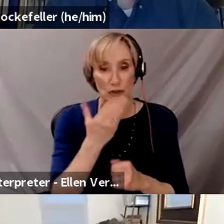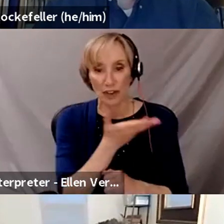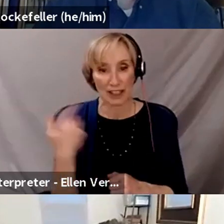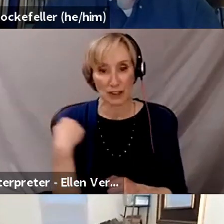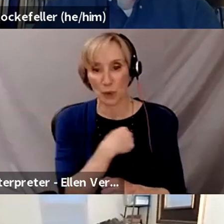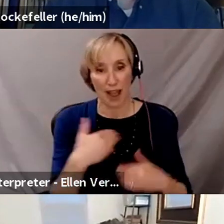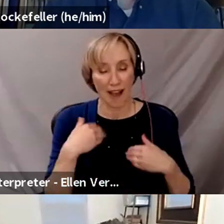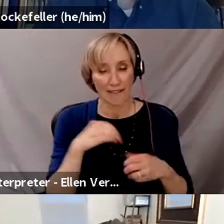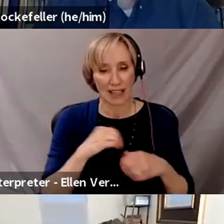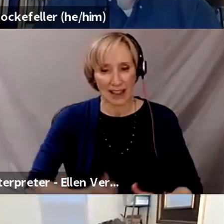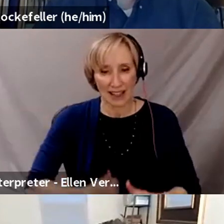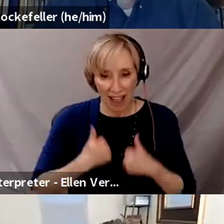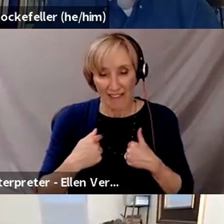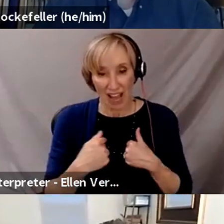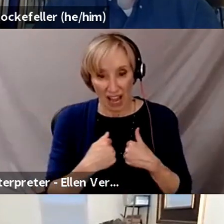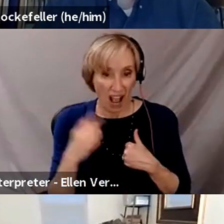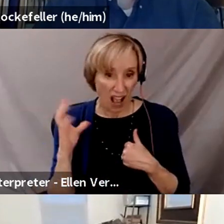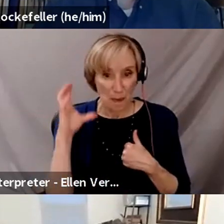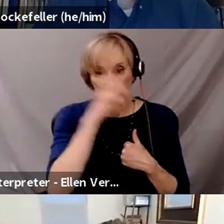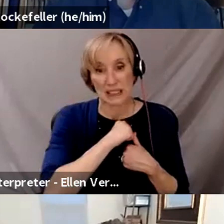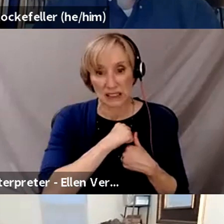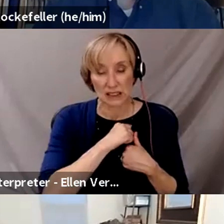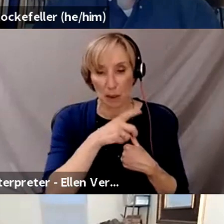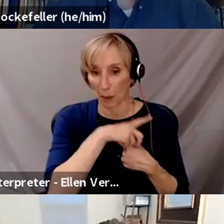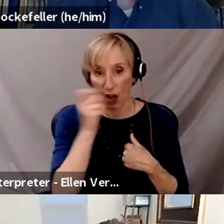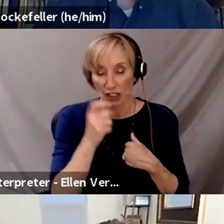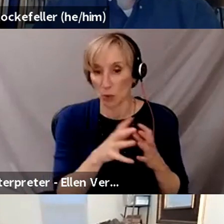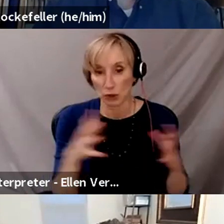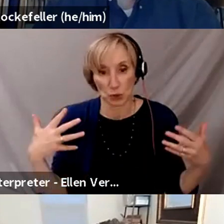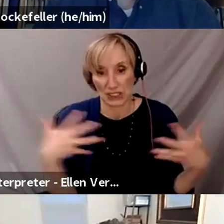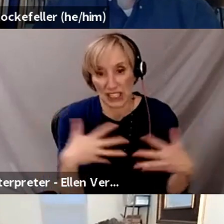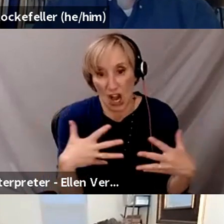life, and so I wish that people